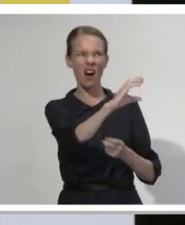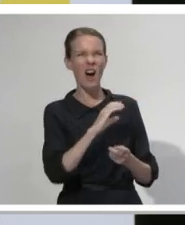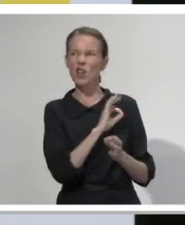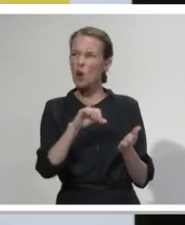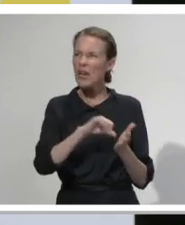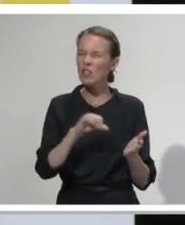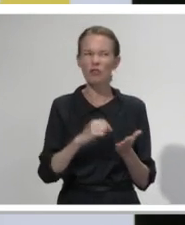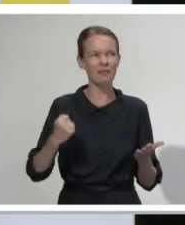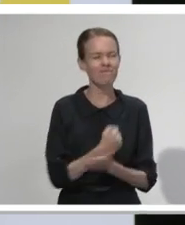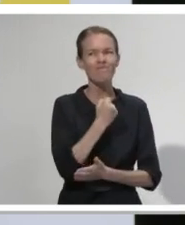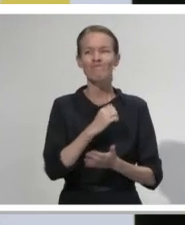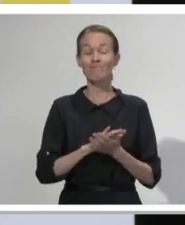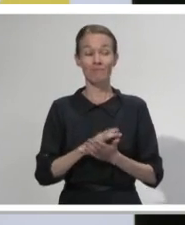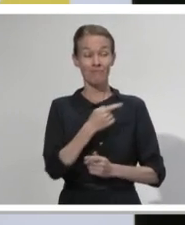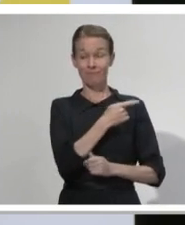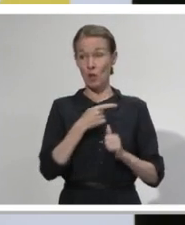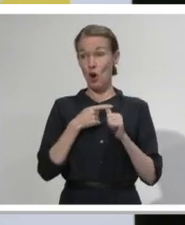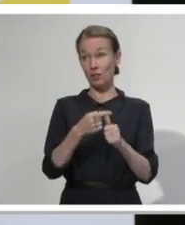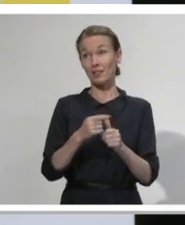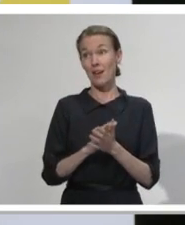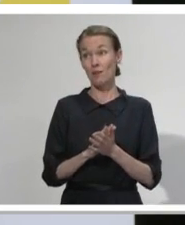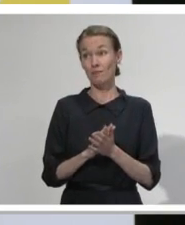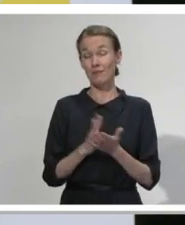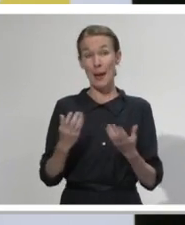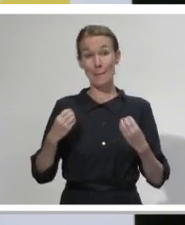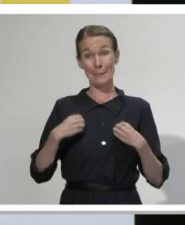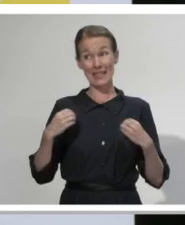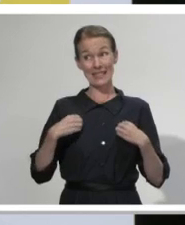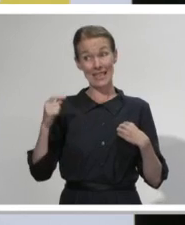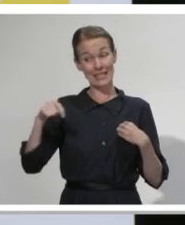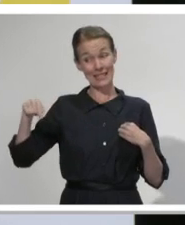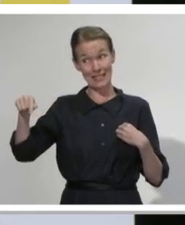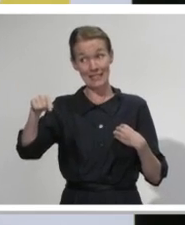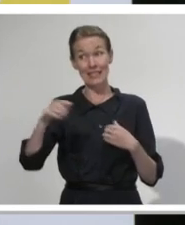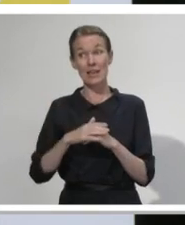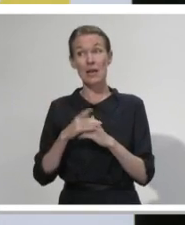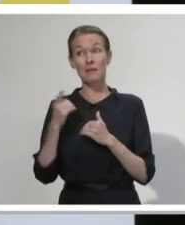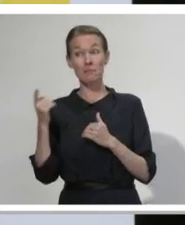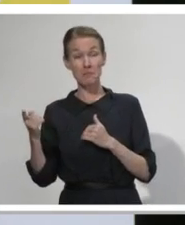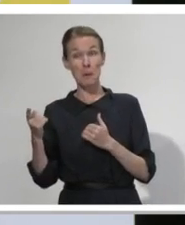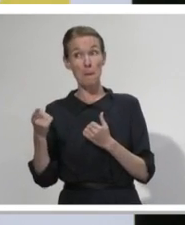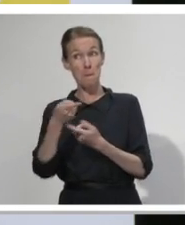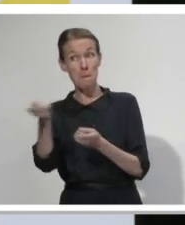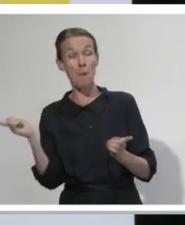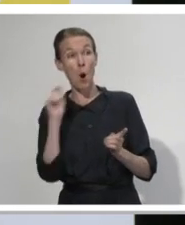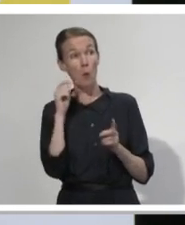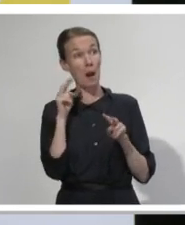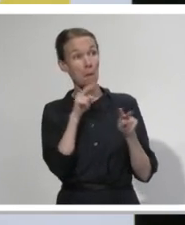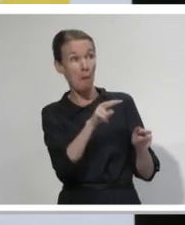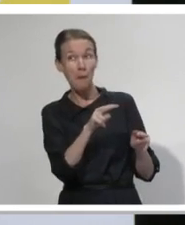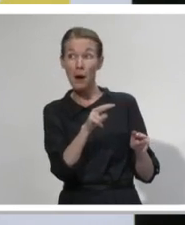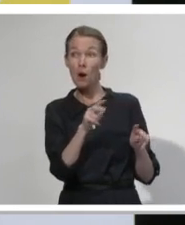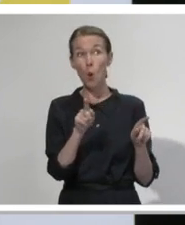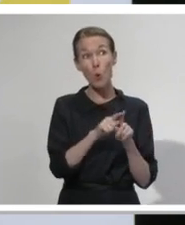Well, Obviously those businesses will take the time to consider whether this scheme is one that they want to draw down